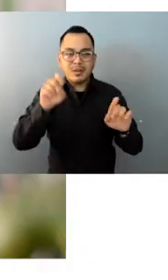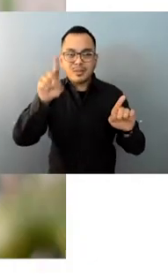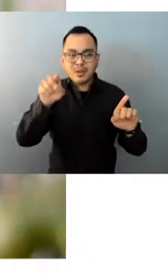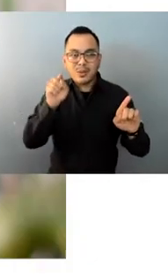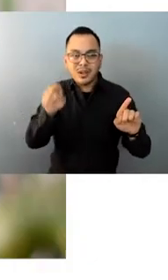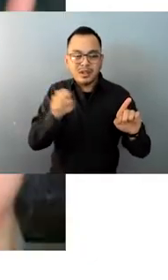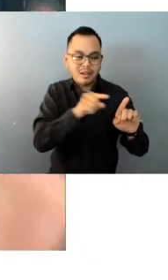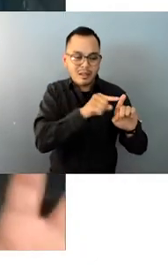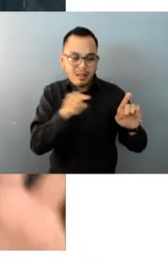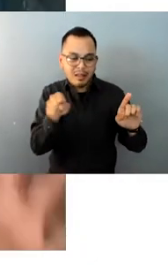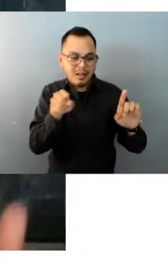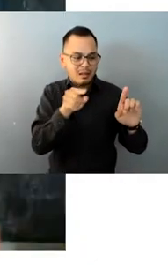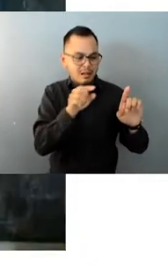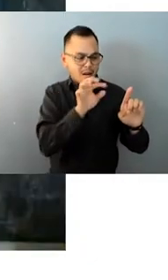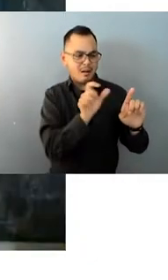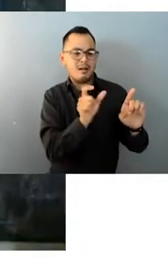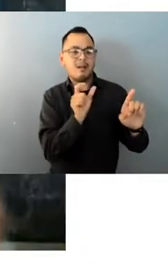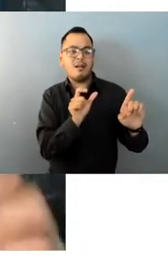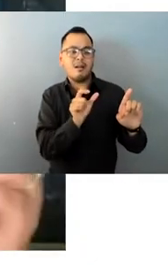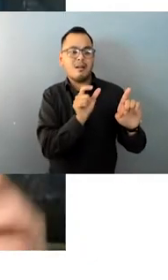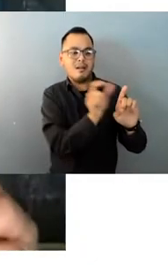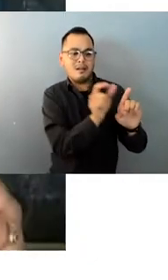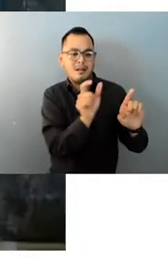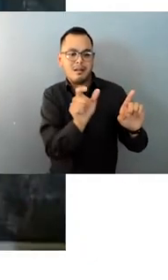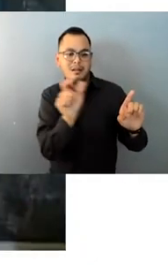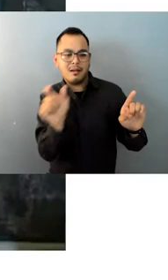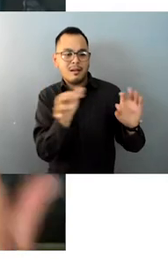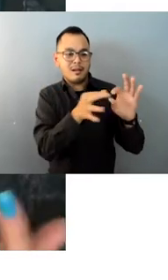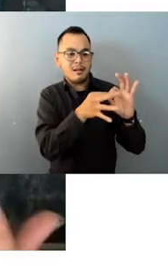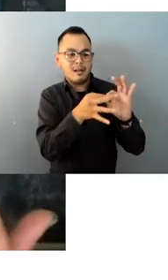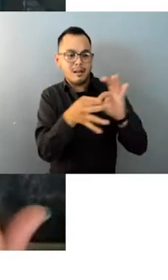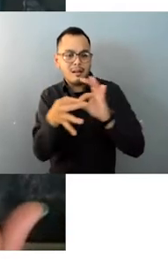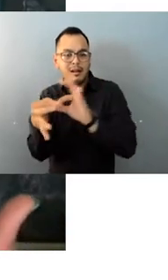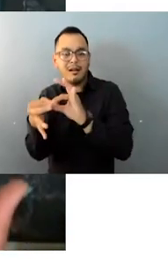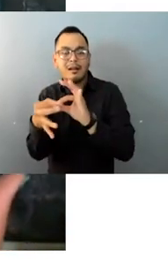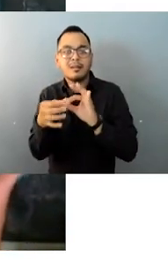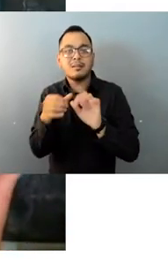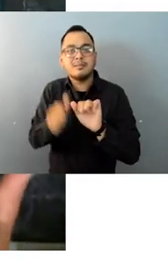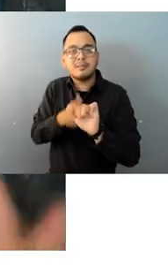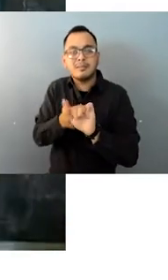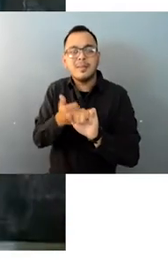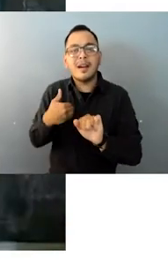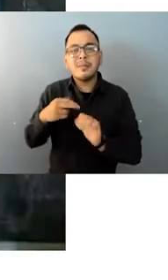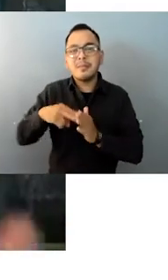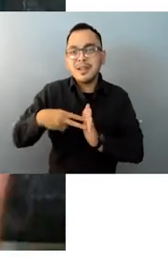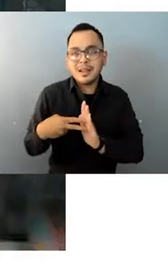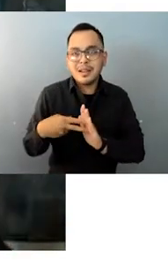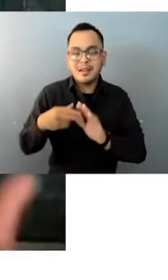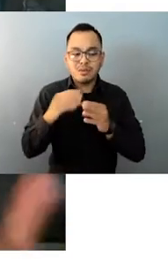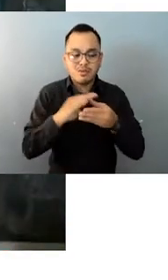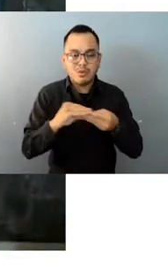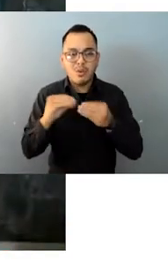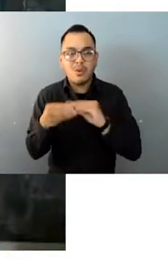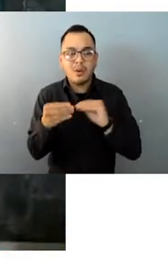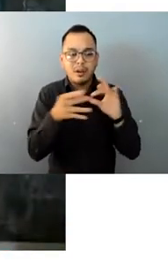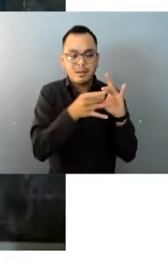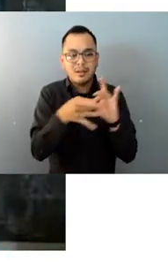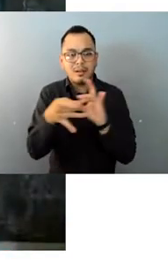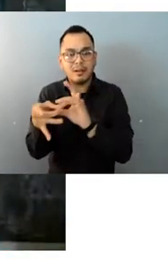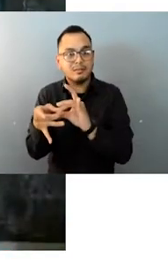punctuation, suddenly realizing that all those marks and squiggles on the page had meaning, that they told a